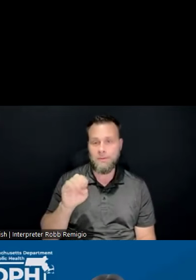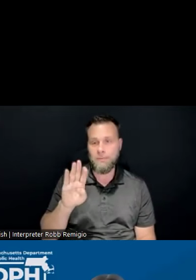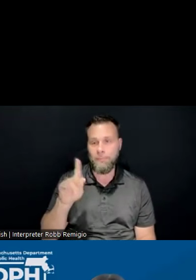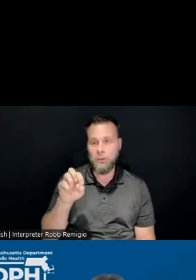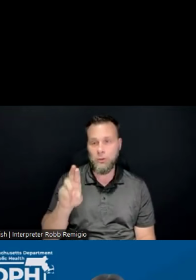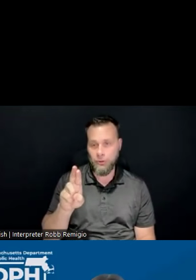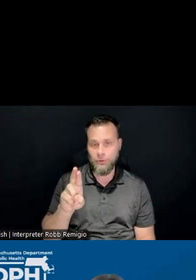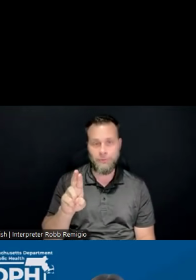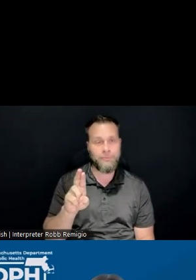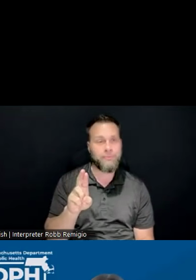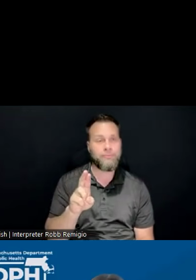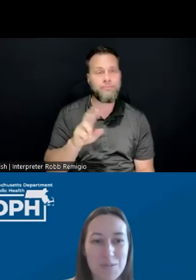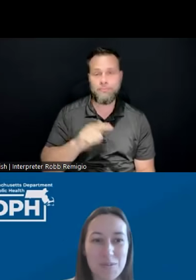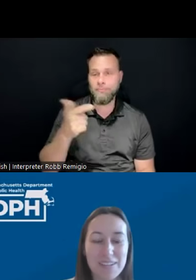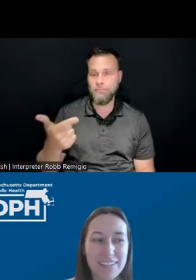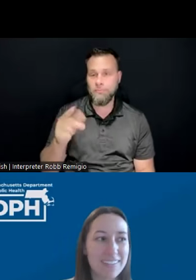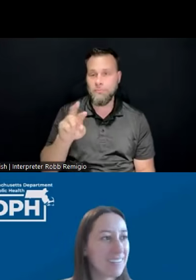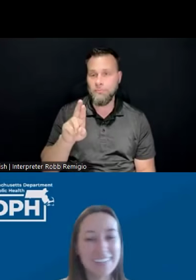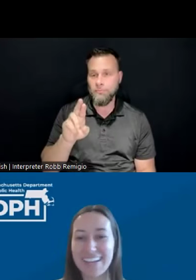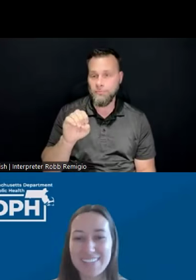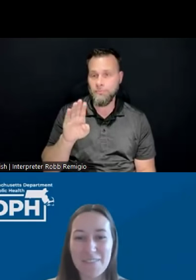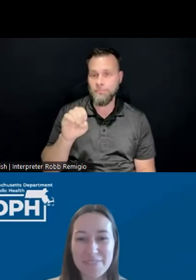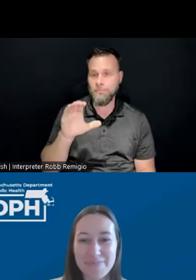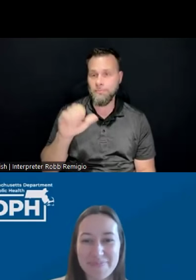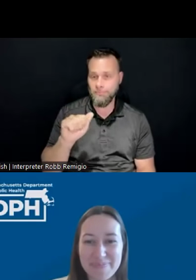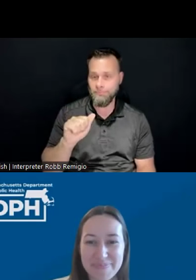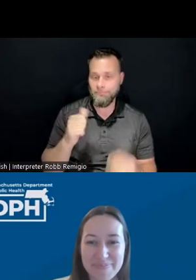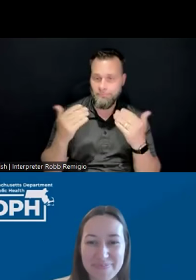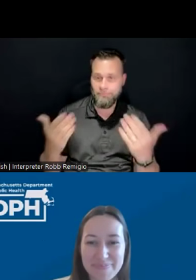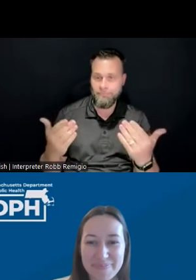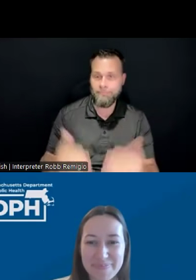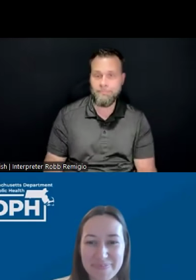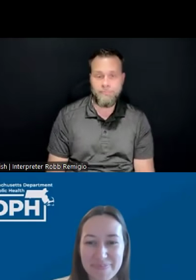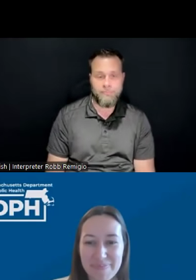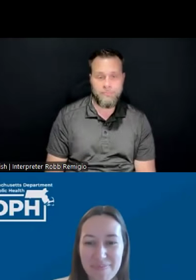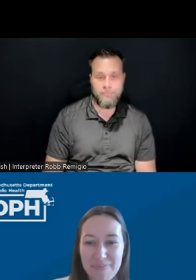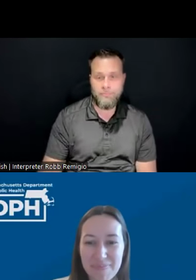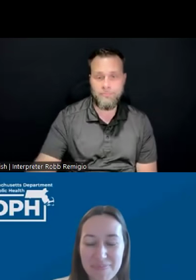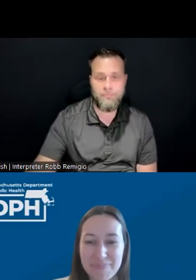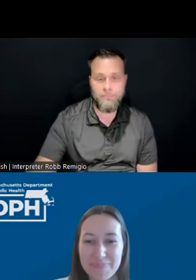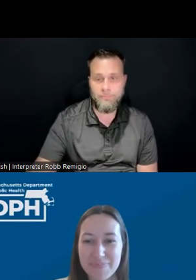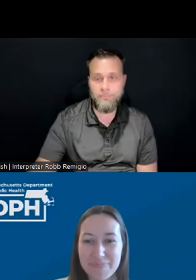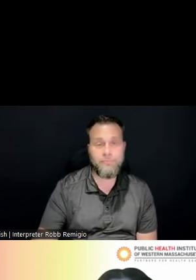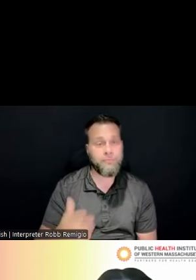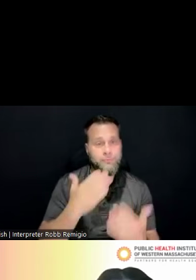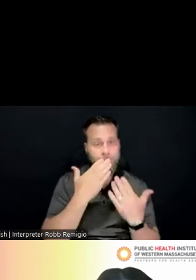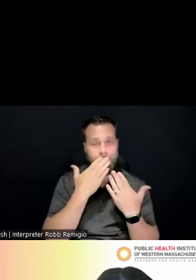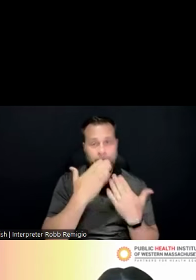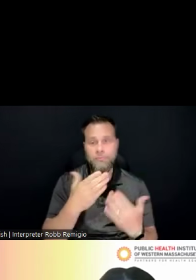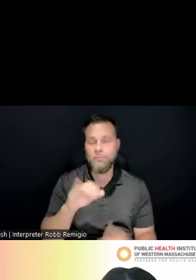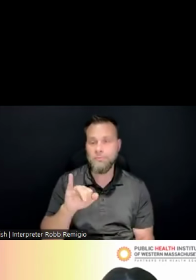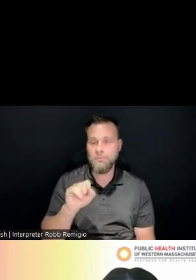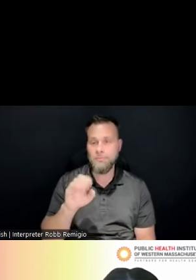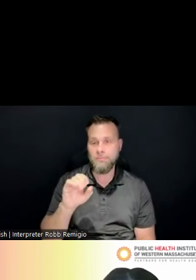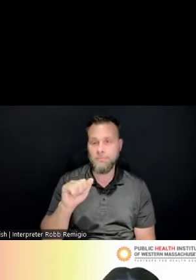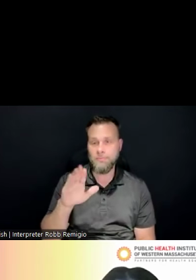to Rebecca to kick us off. Thanks, Isabella. All right, hopefully you all